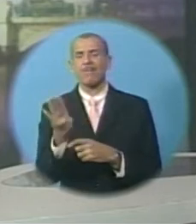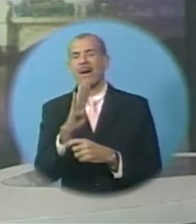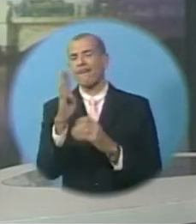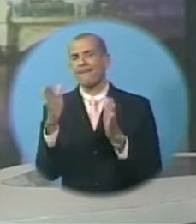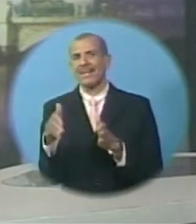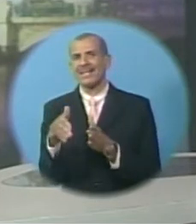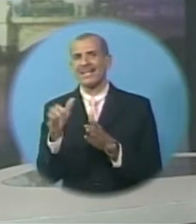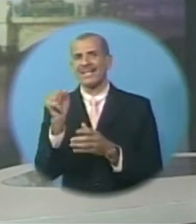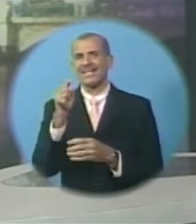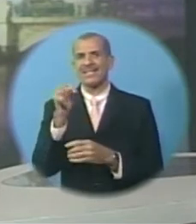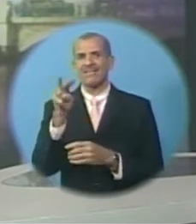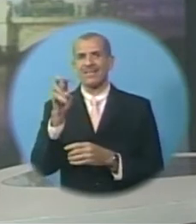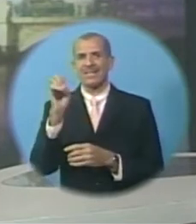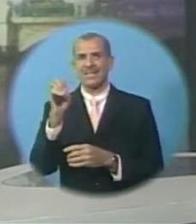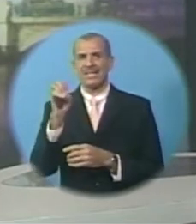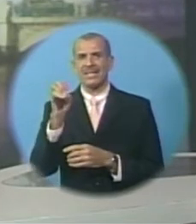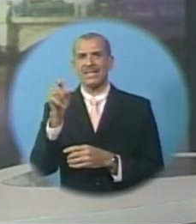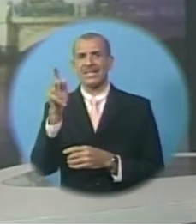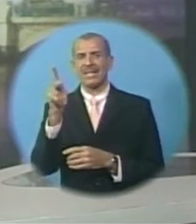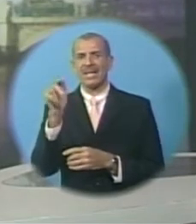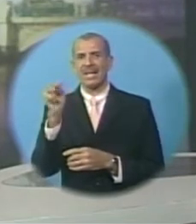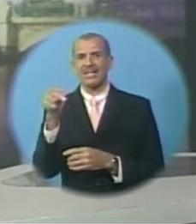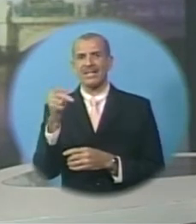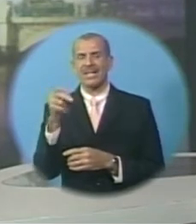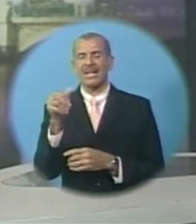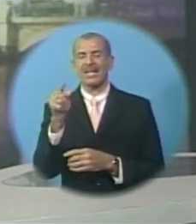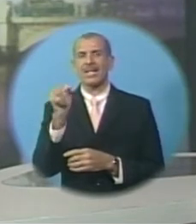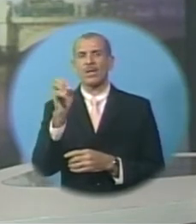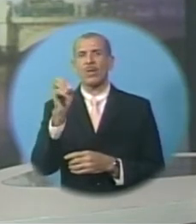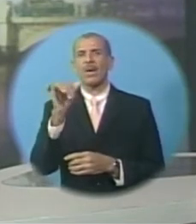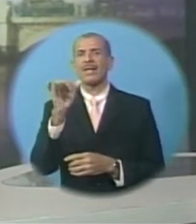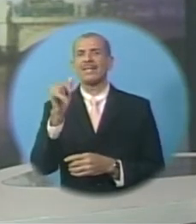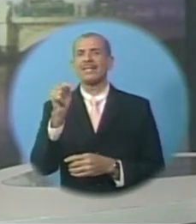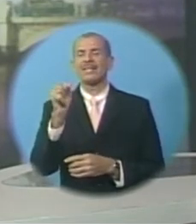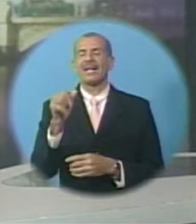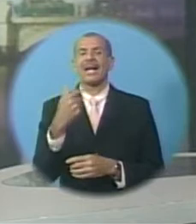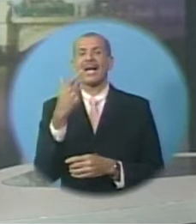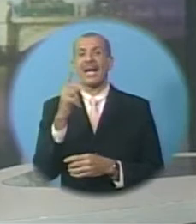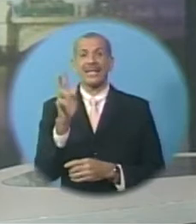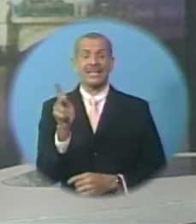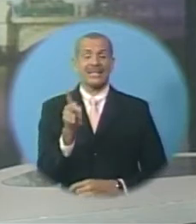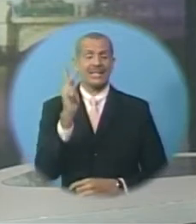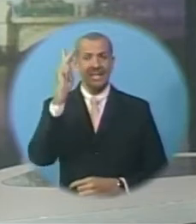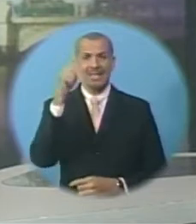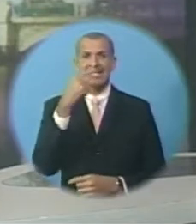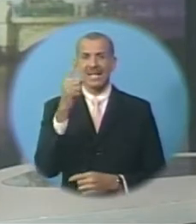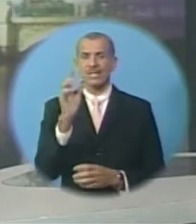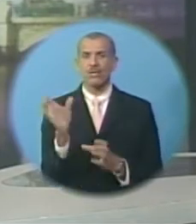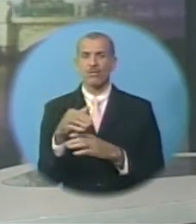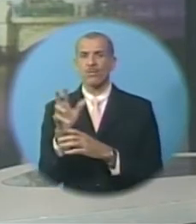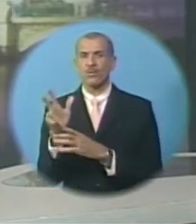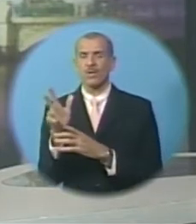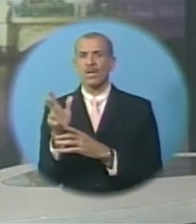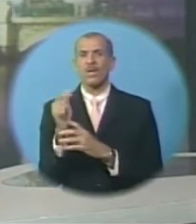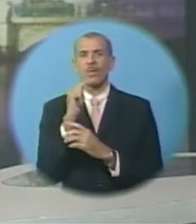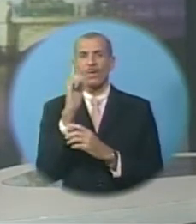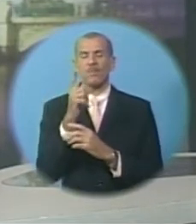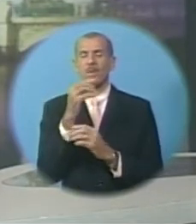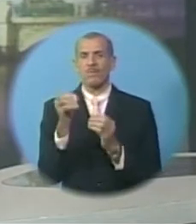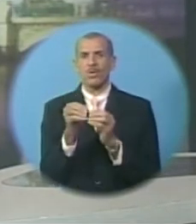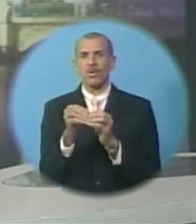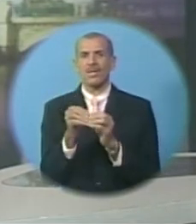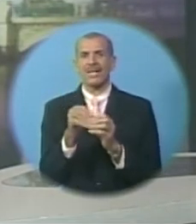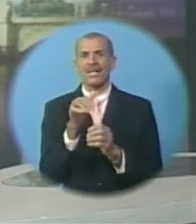his Toyota Starlet. That was in the final race back in Trinidad. Now King says that Group 3 will be more than just he